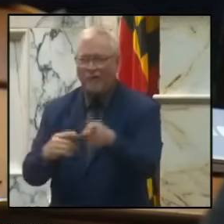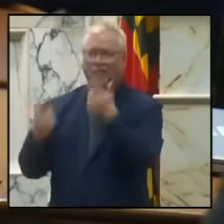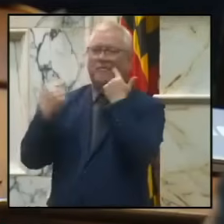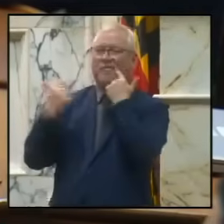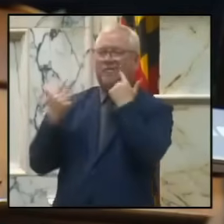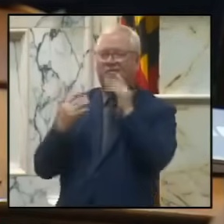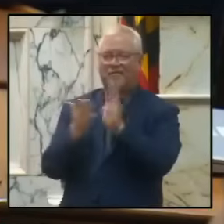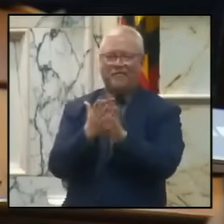And lastly,